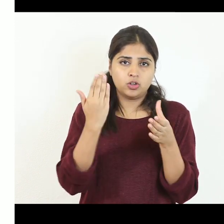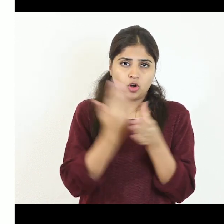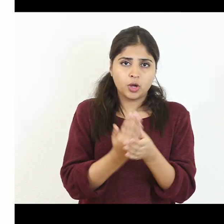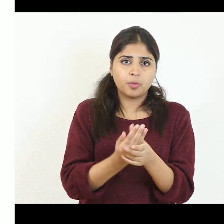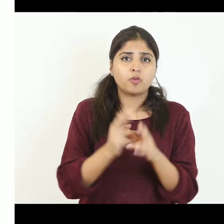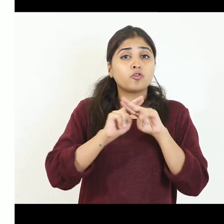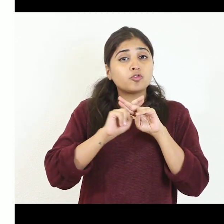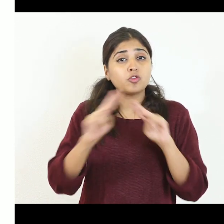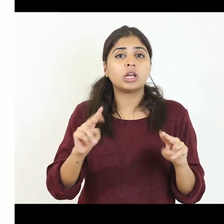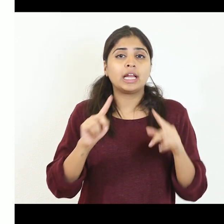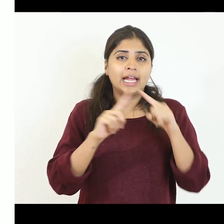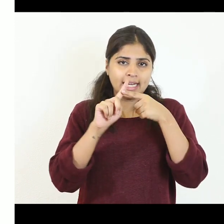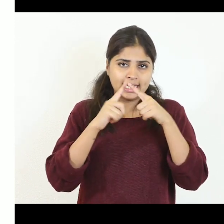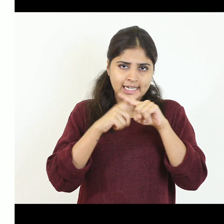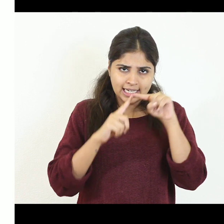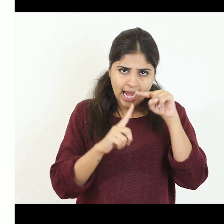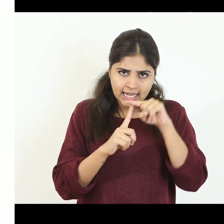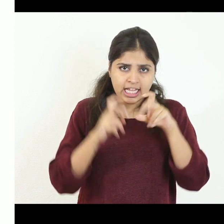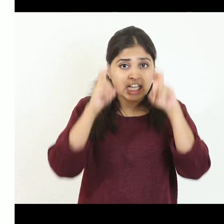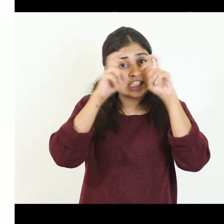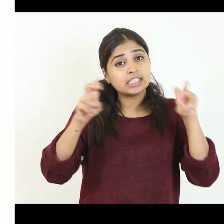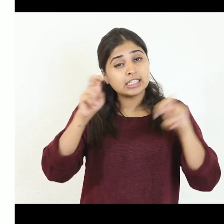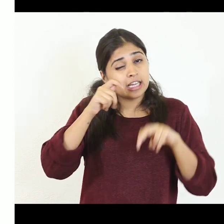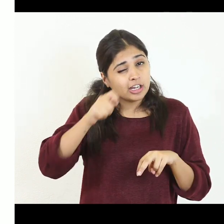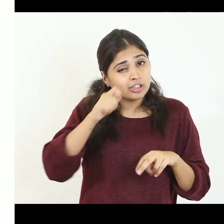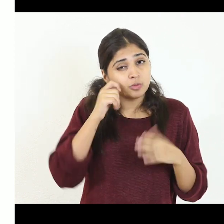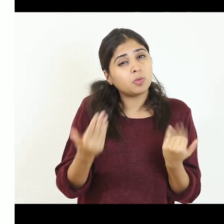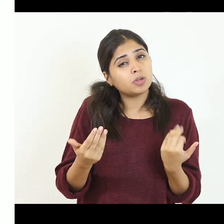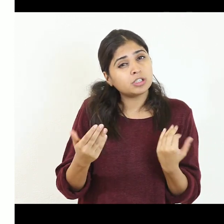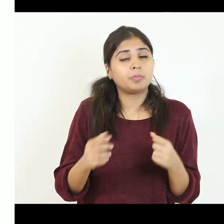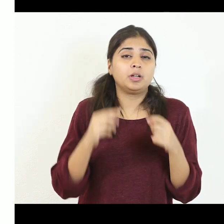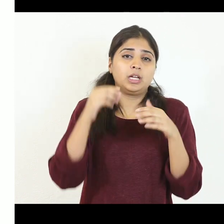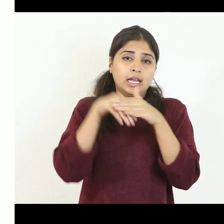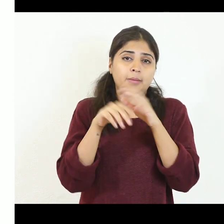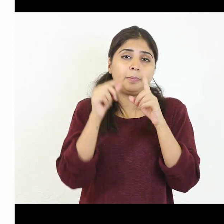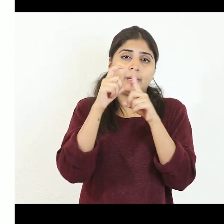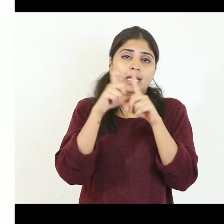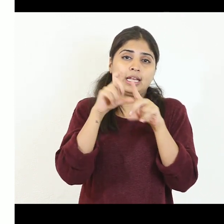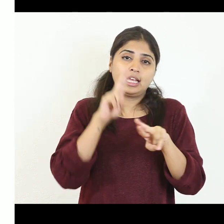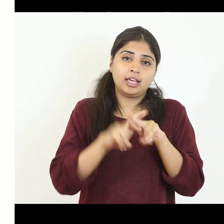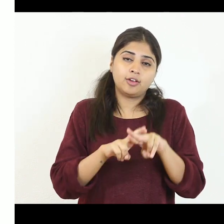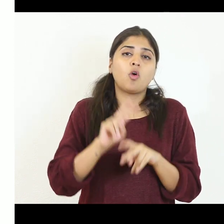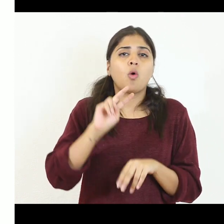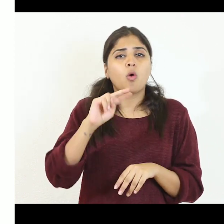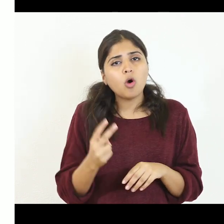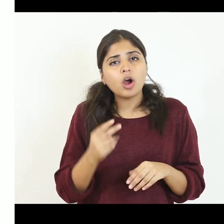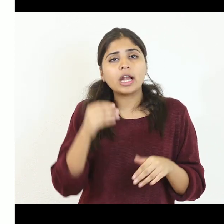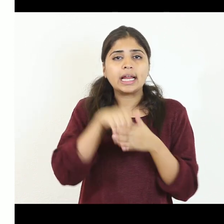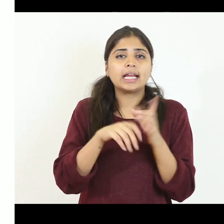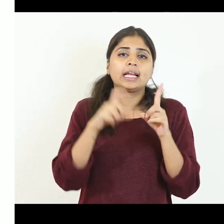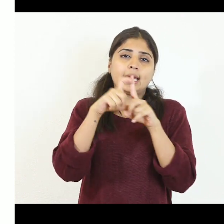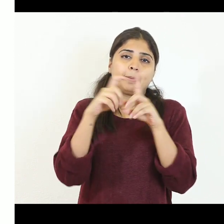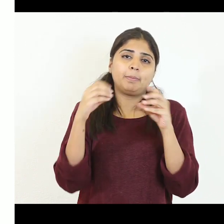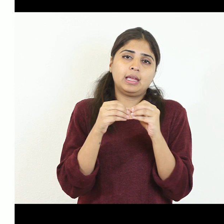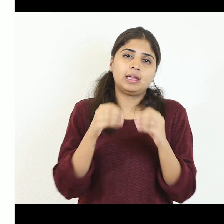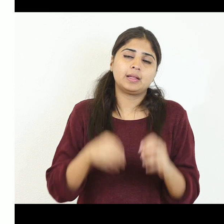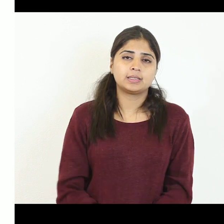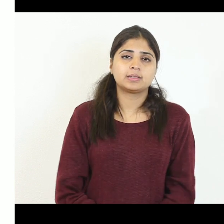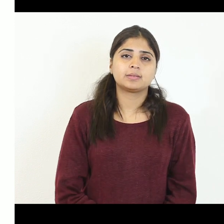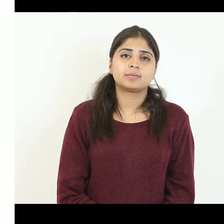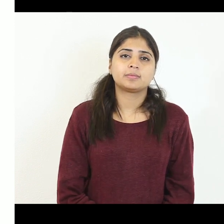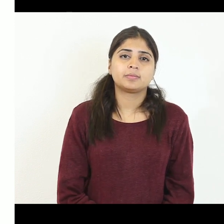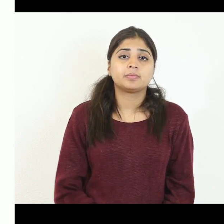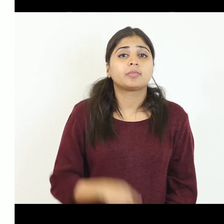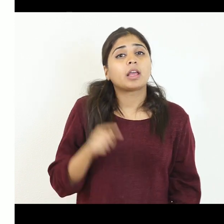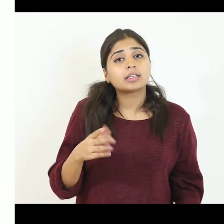a database. This can be very beneficial when it comes to searching for particular files, as these files will